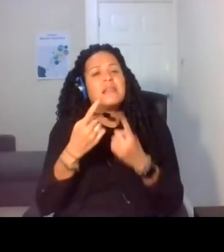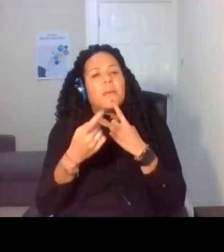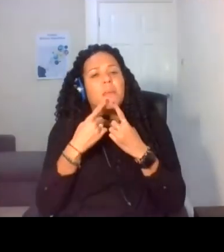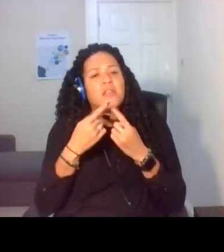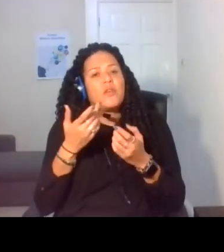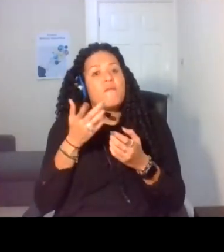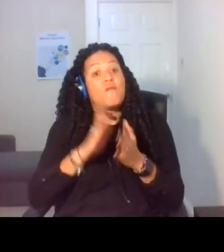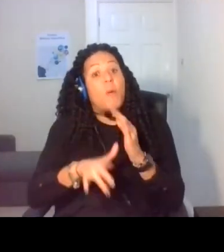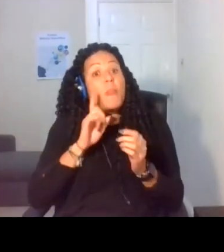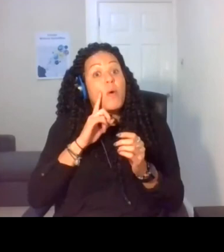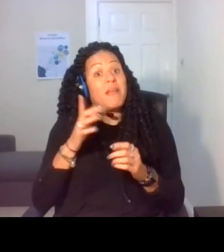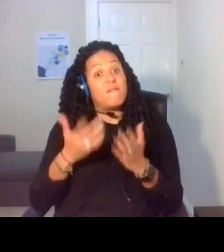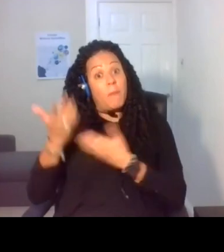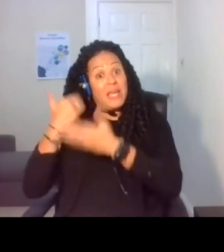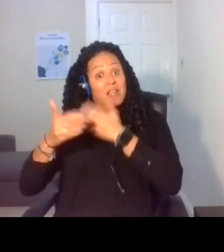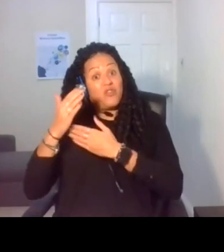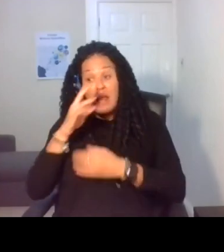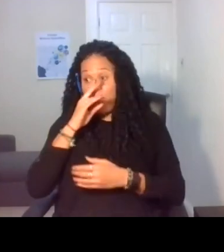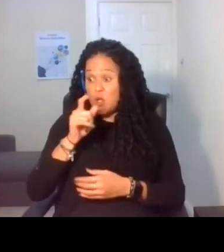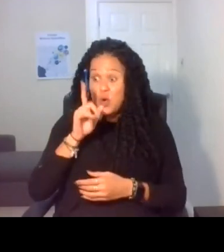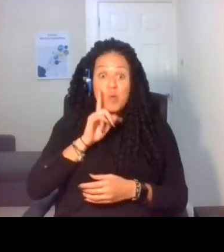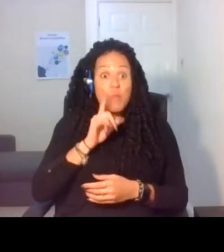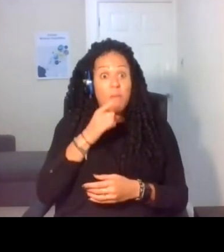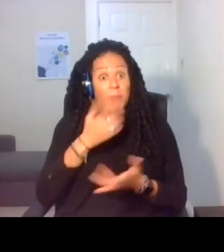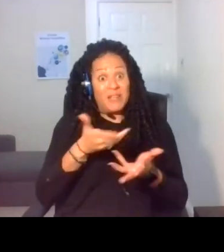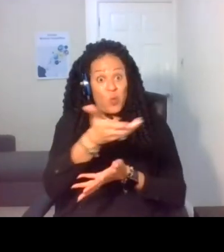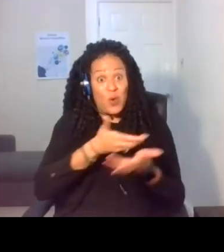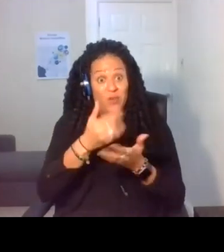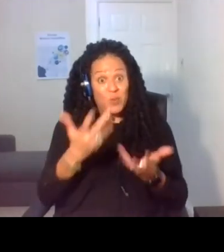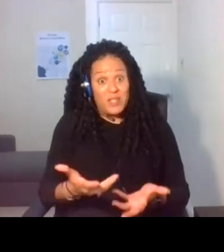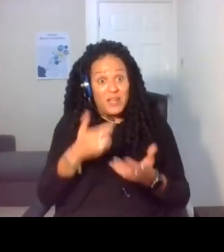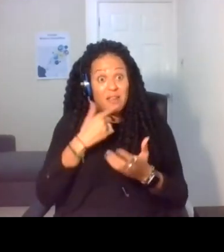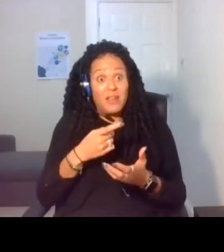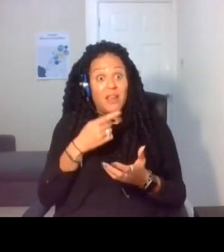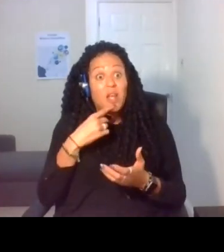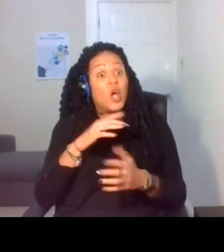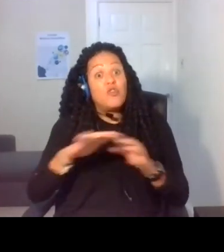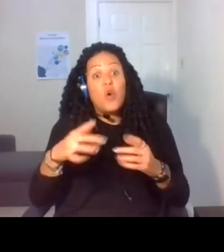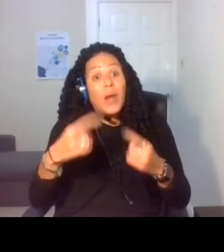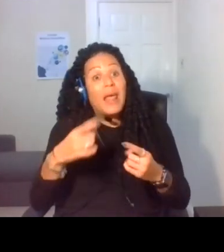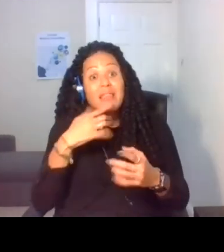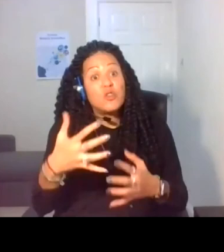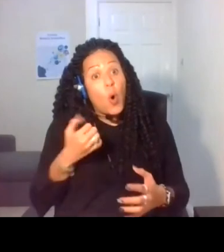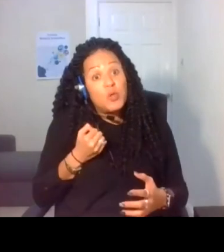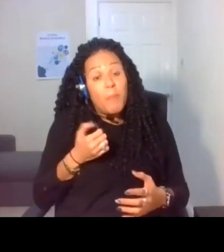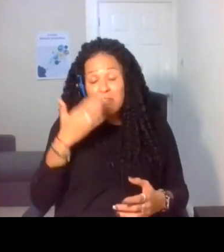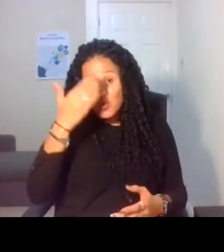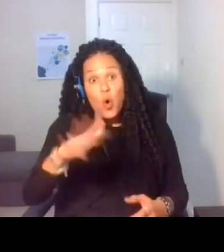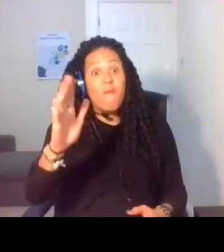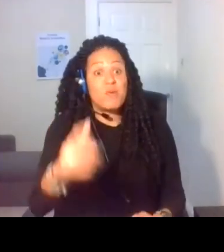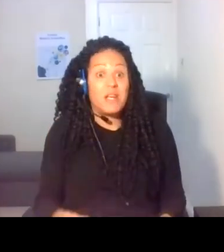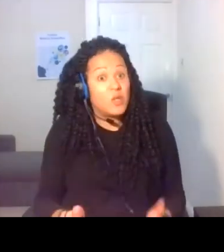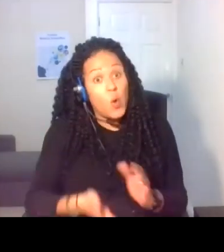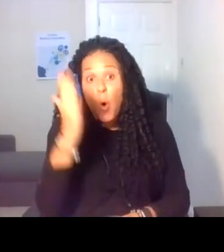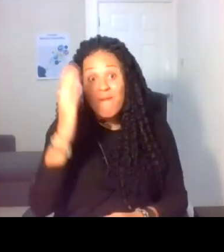history and also the young women that we've just heard speaking, which is about don't let things hold you back and go for it. I think that's a